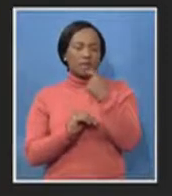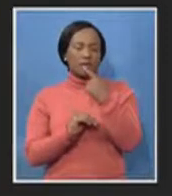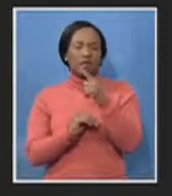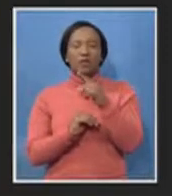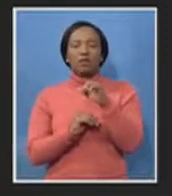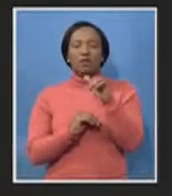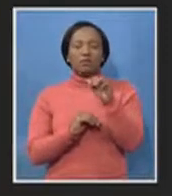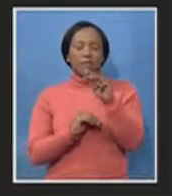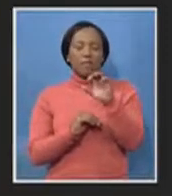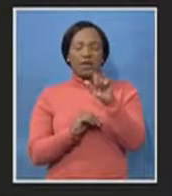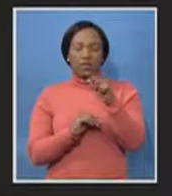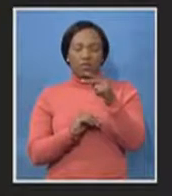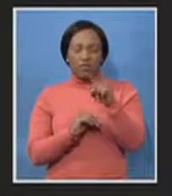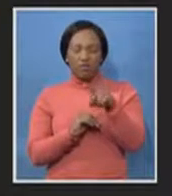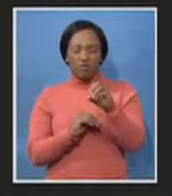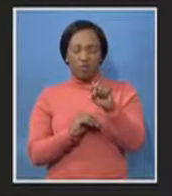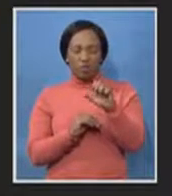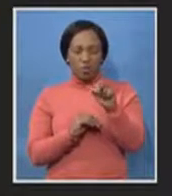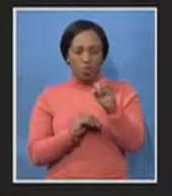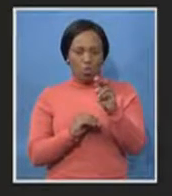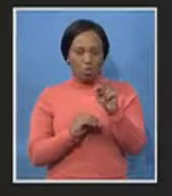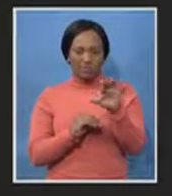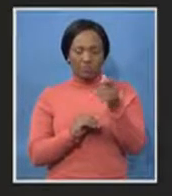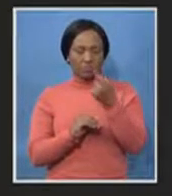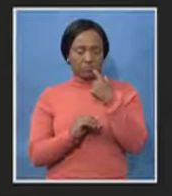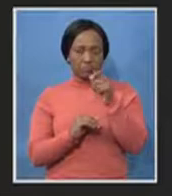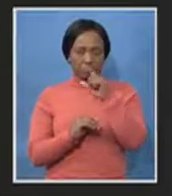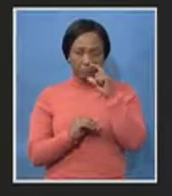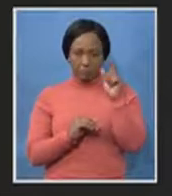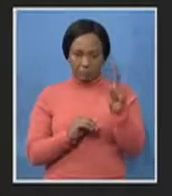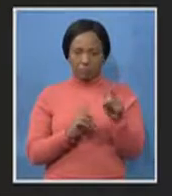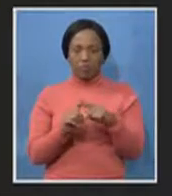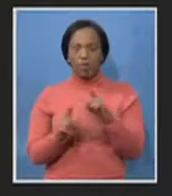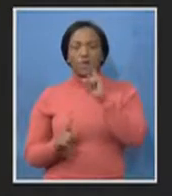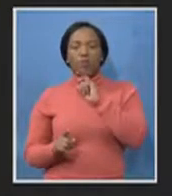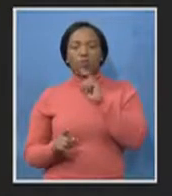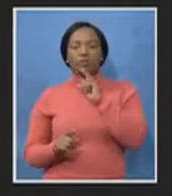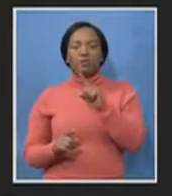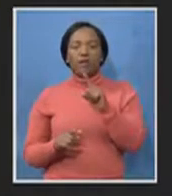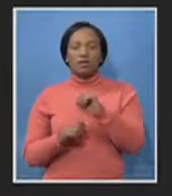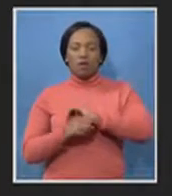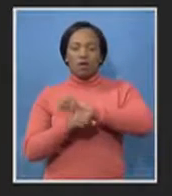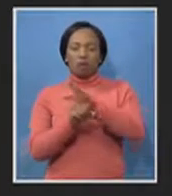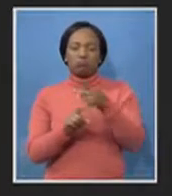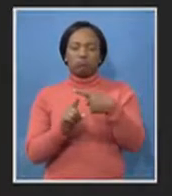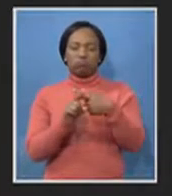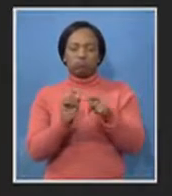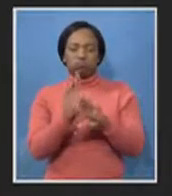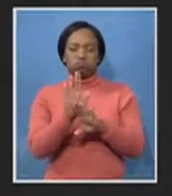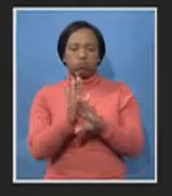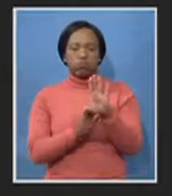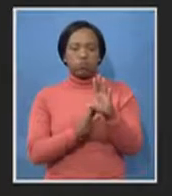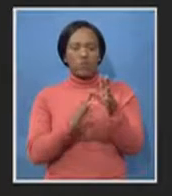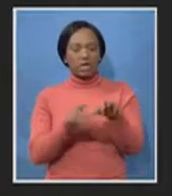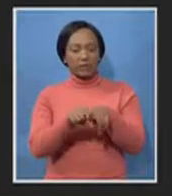course, the other thing about case fatality, it's in relation to the number of cases. And, we have done a lot of tests in South Africa, as I said, over